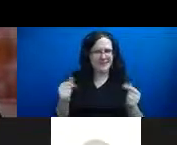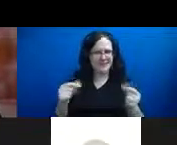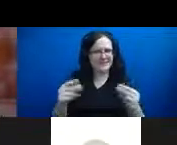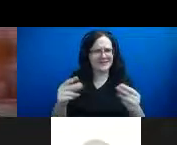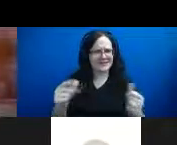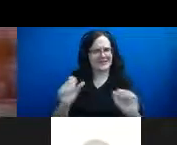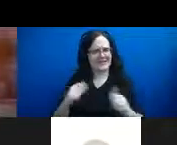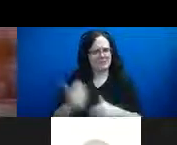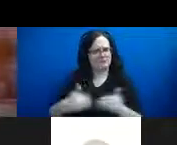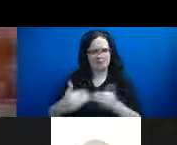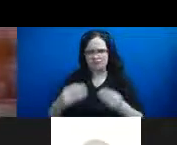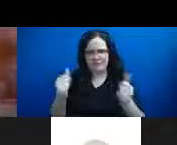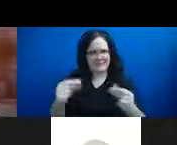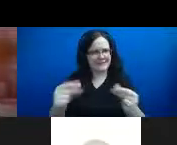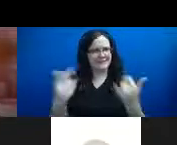of play.